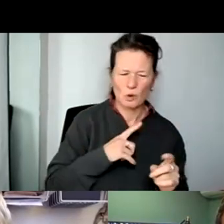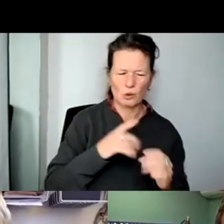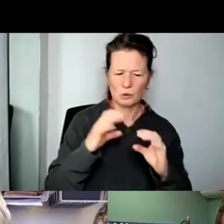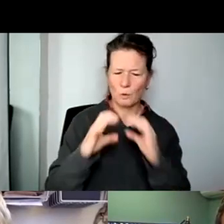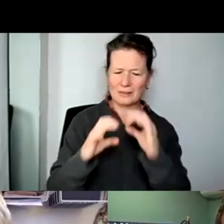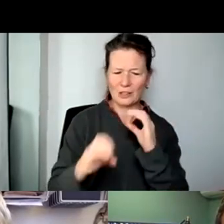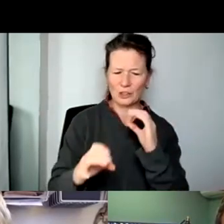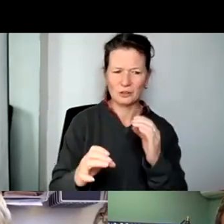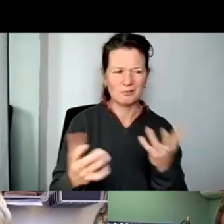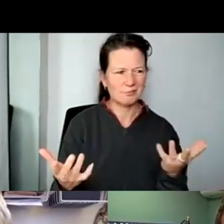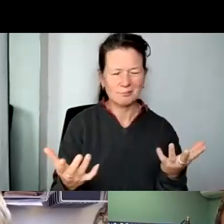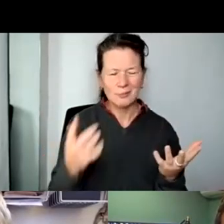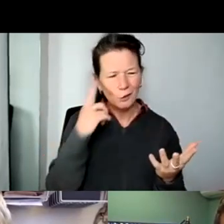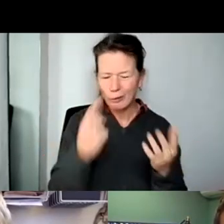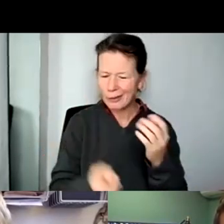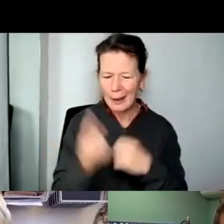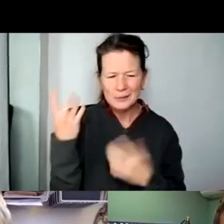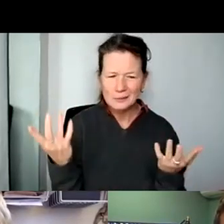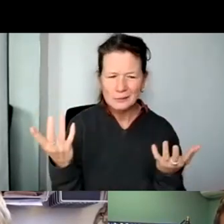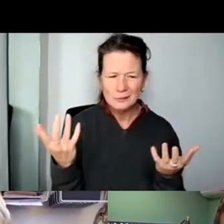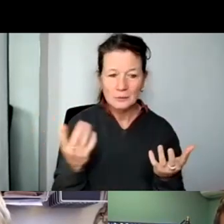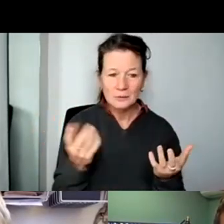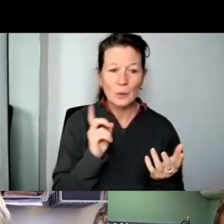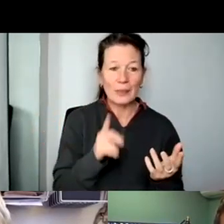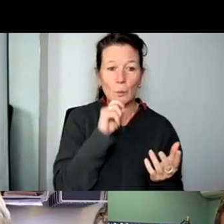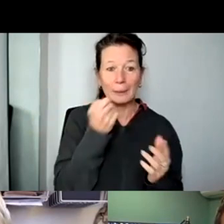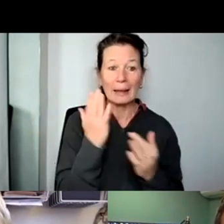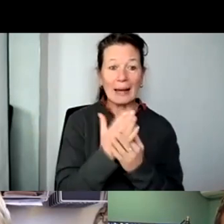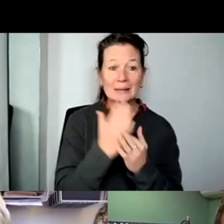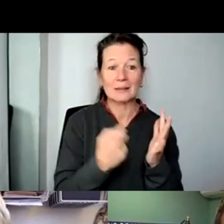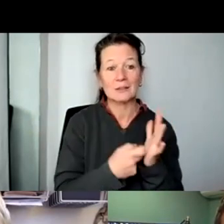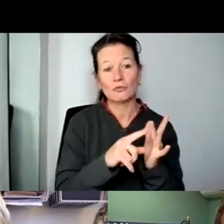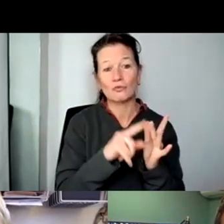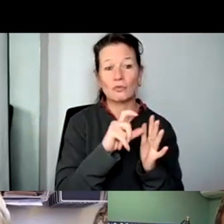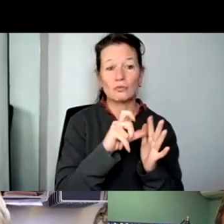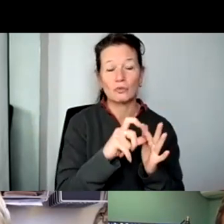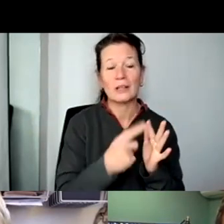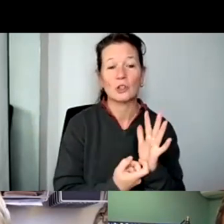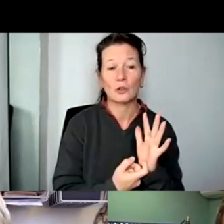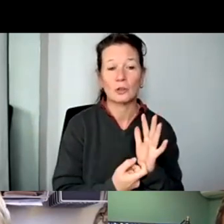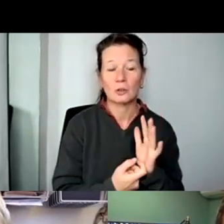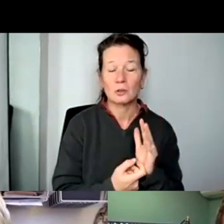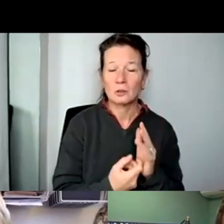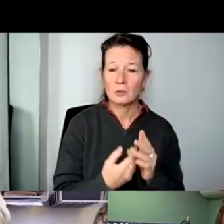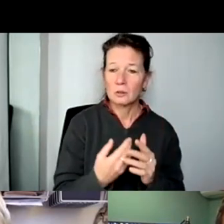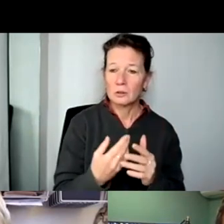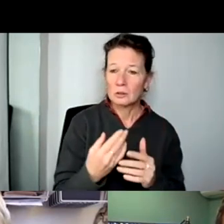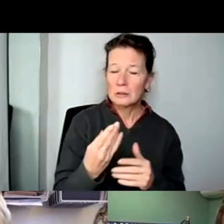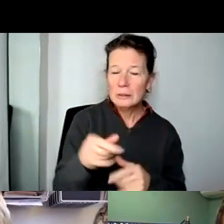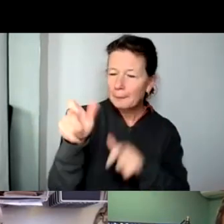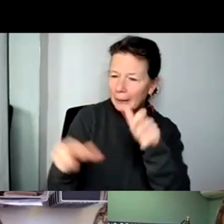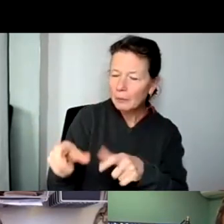doesn't seem to be happening. And that's kind of how we see the access rider as I know some people, some musicians have told us they're a